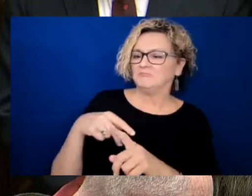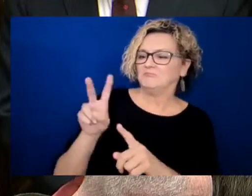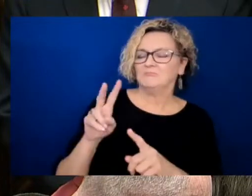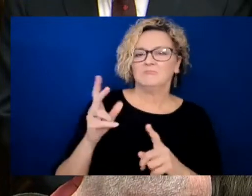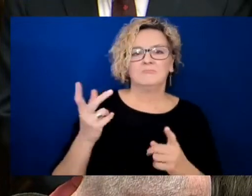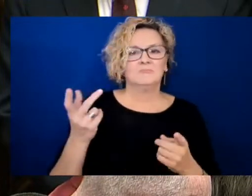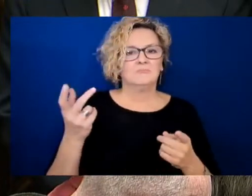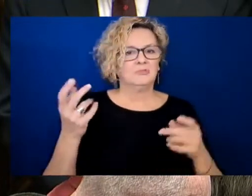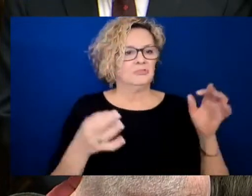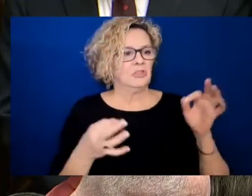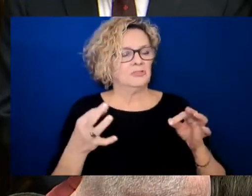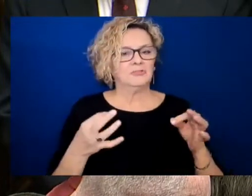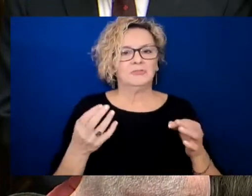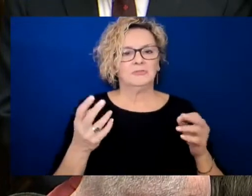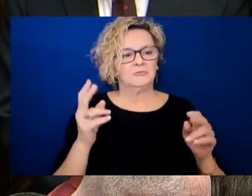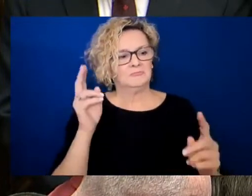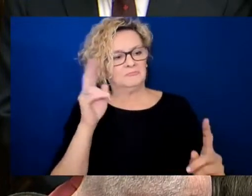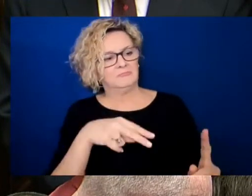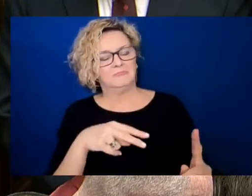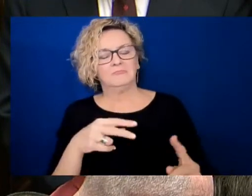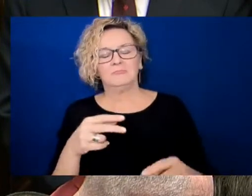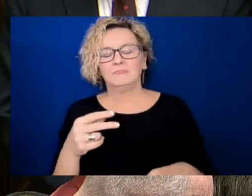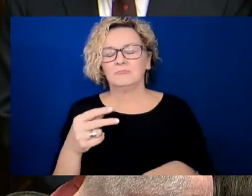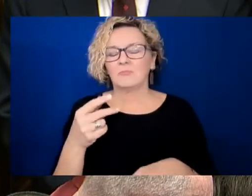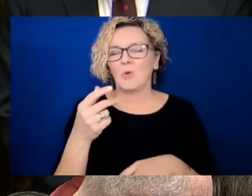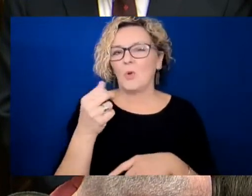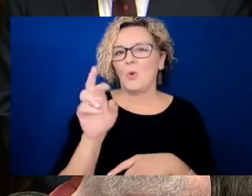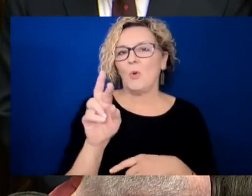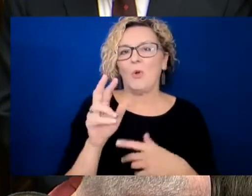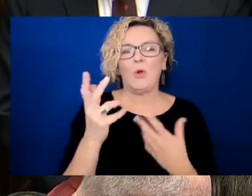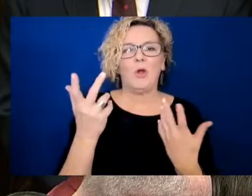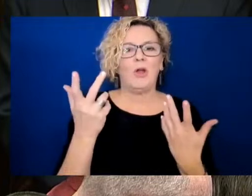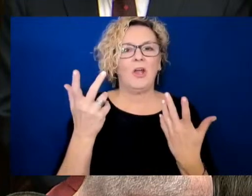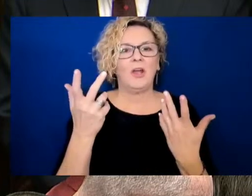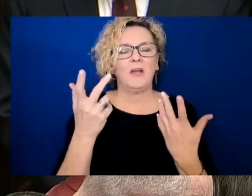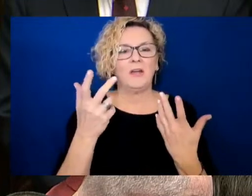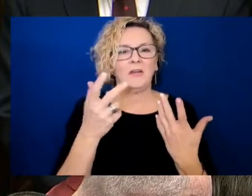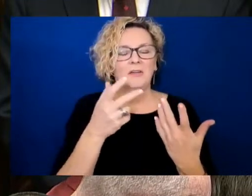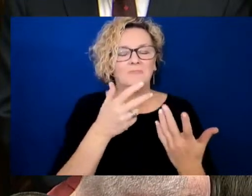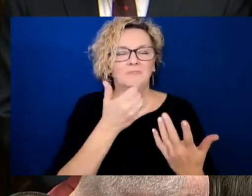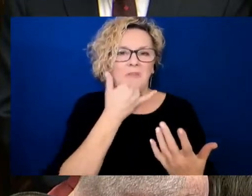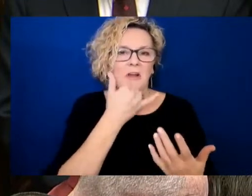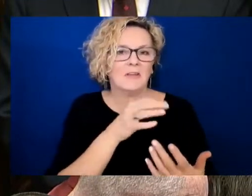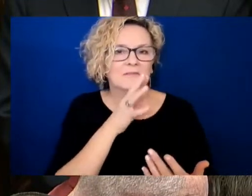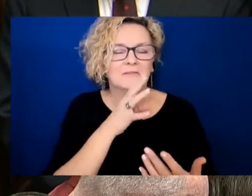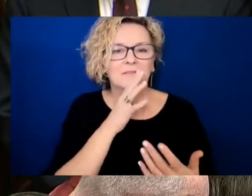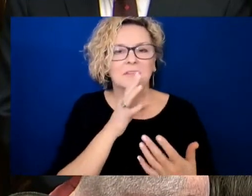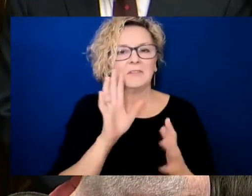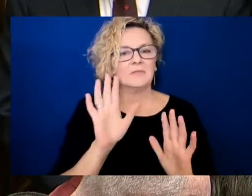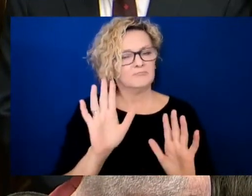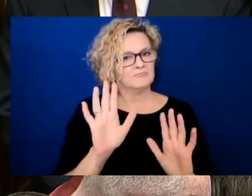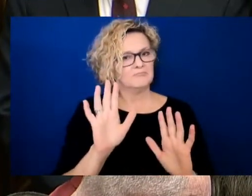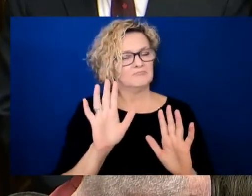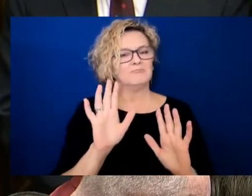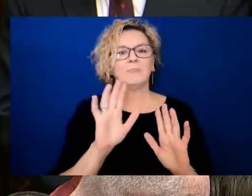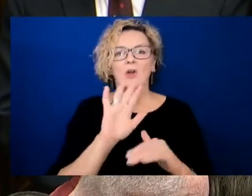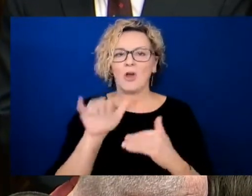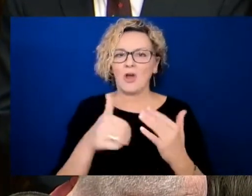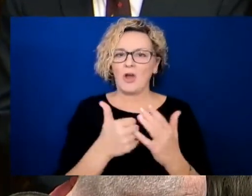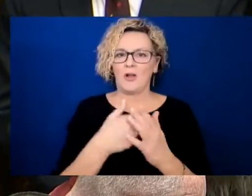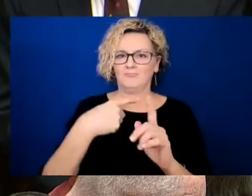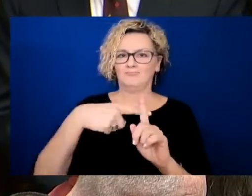heart to make whatever your decision, it's going to be completed. So I